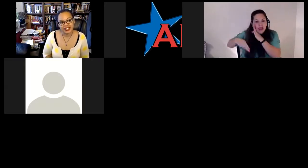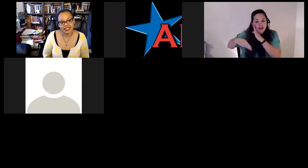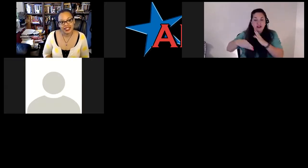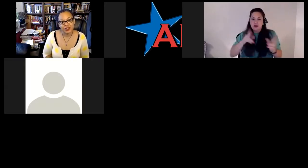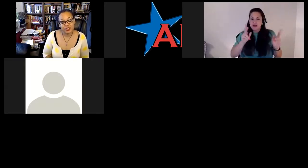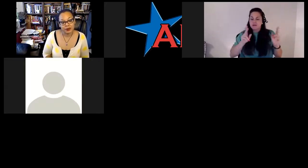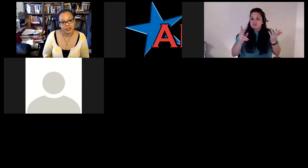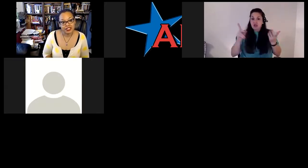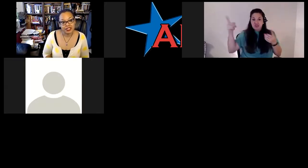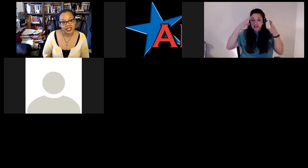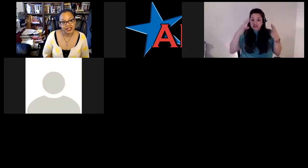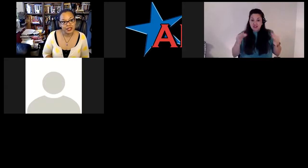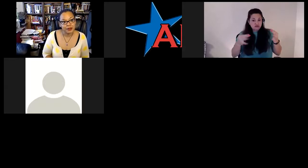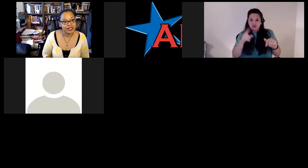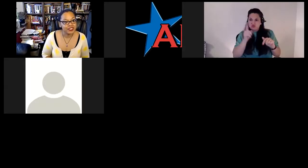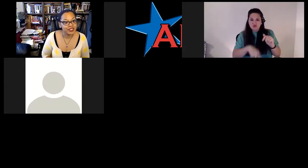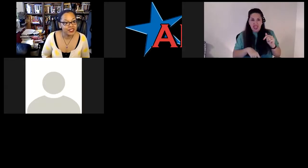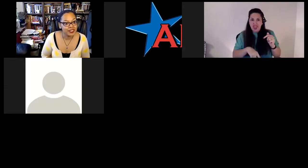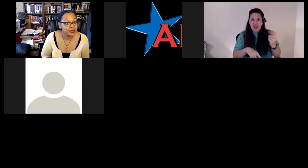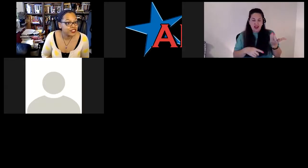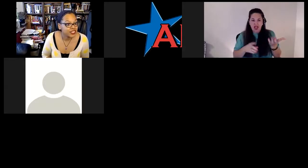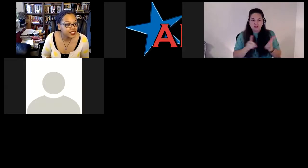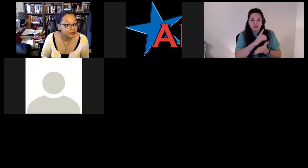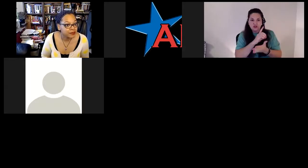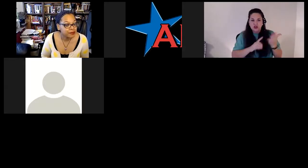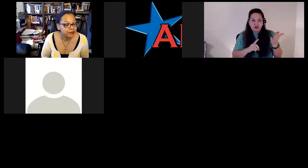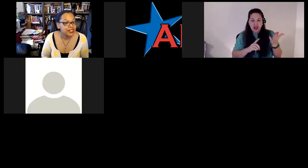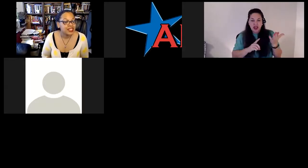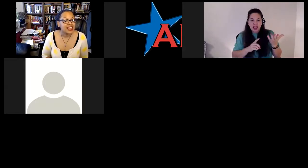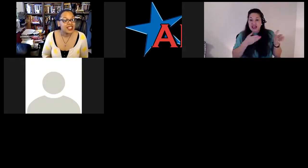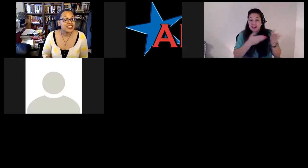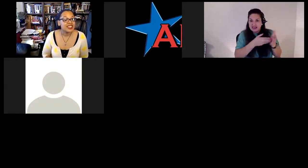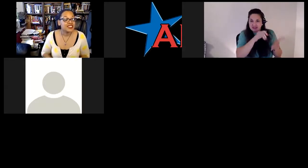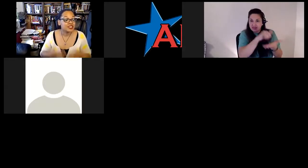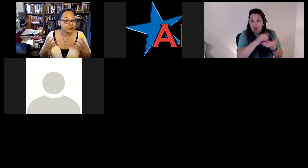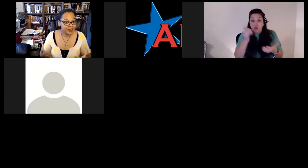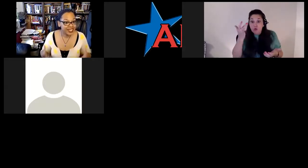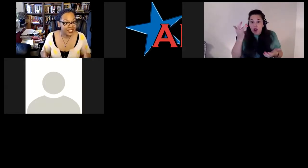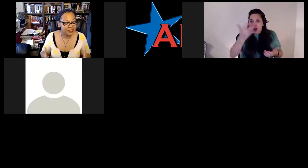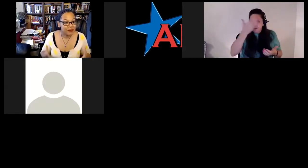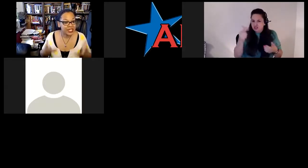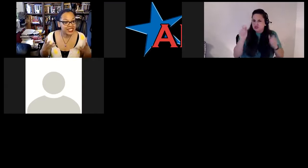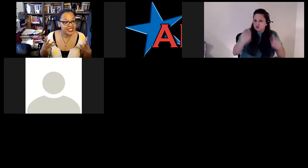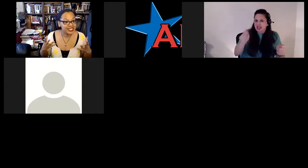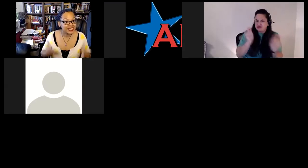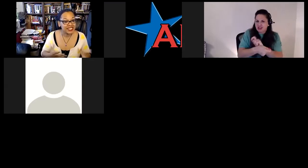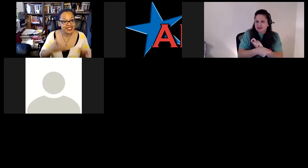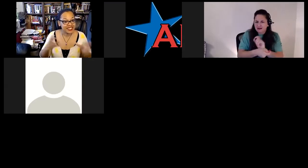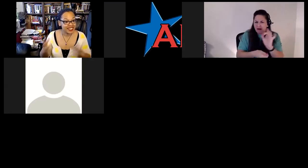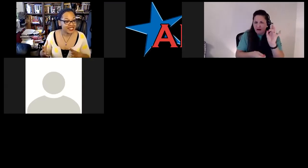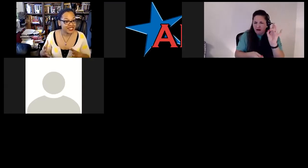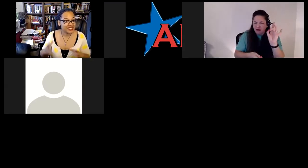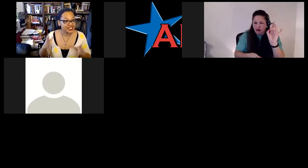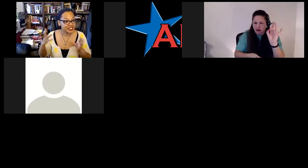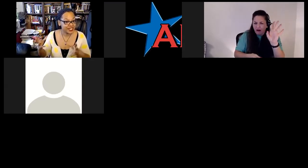Act or Discrimination Act because you can change it. It's super violent because, again,